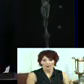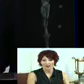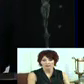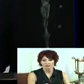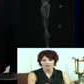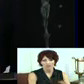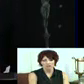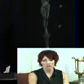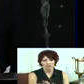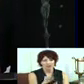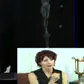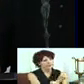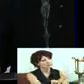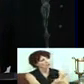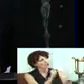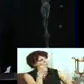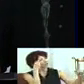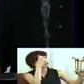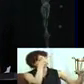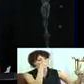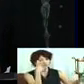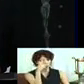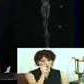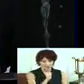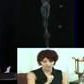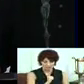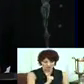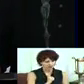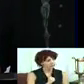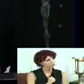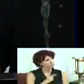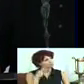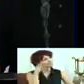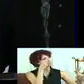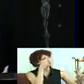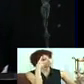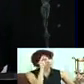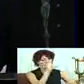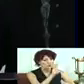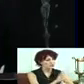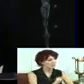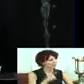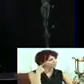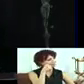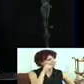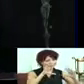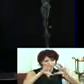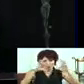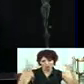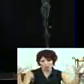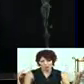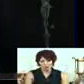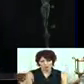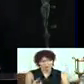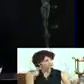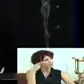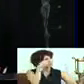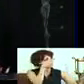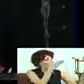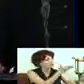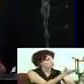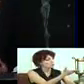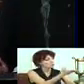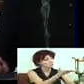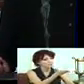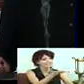and to find salvation for ourselves, for this church, and for this world, and to bring it outside